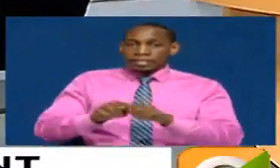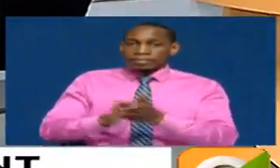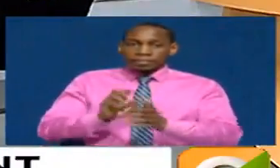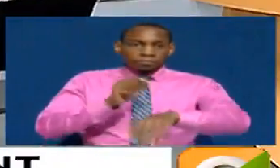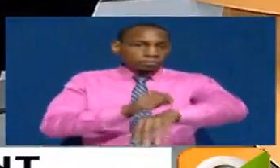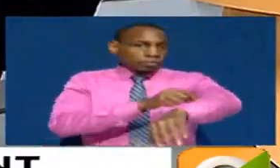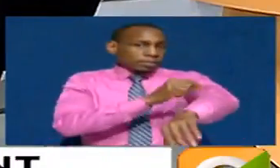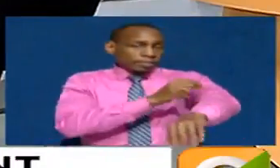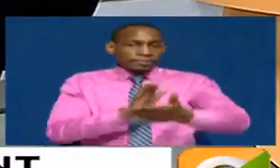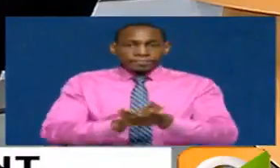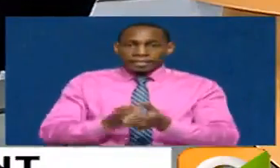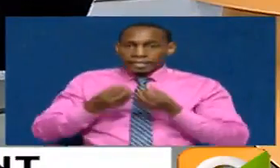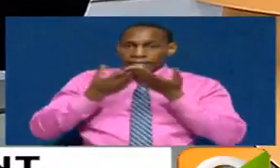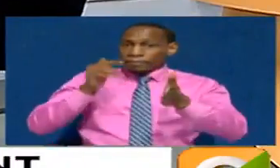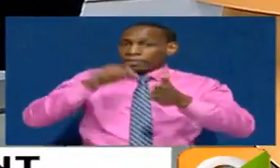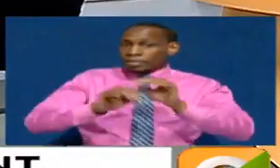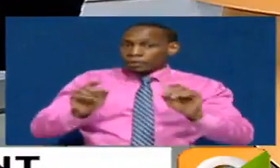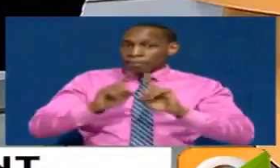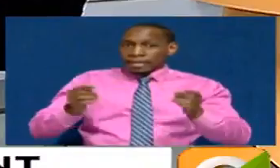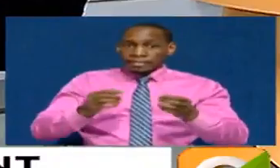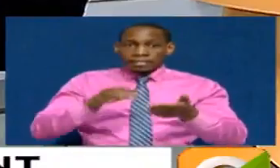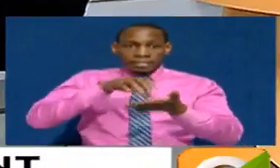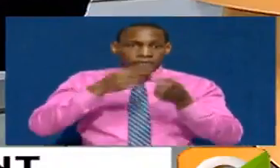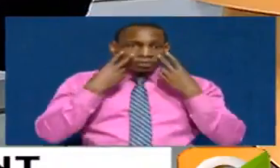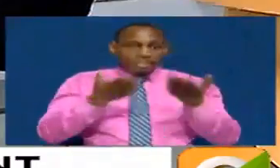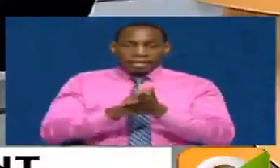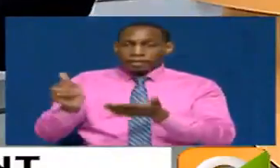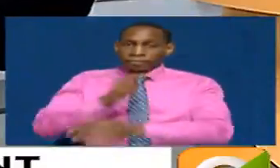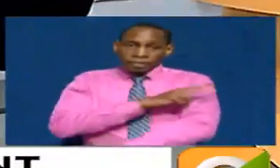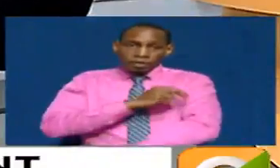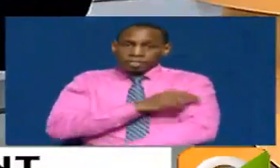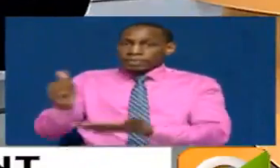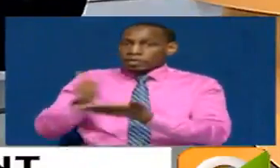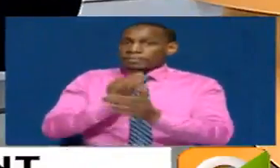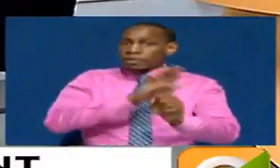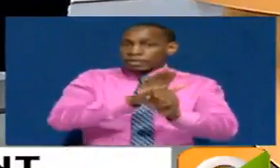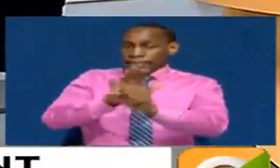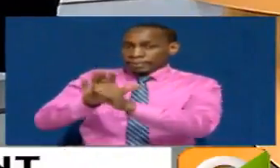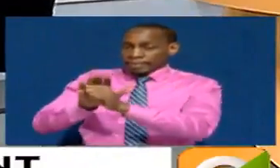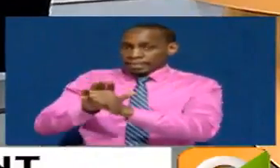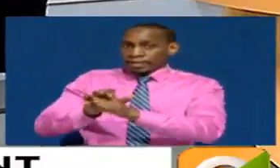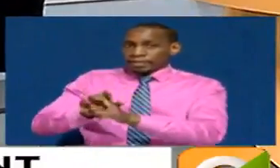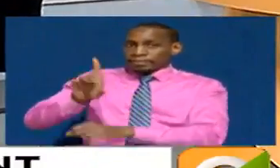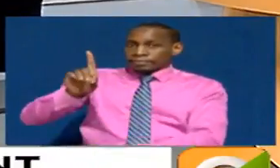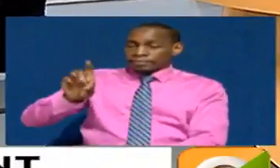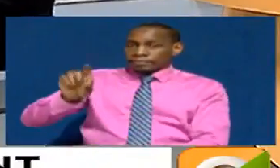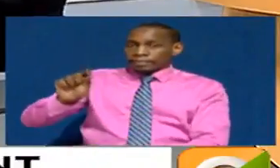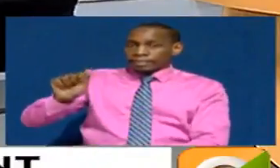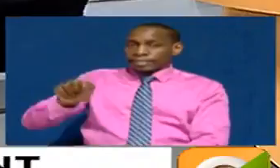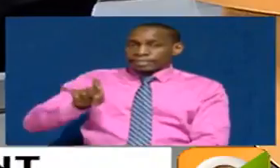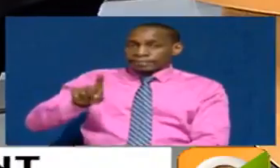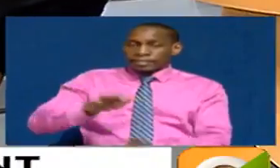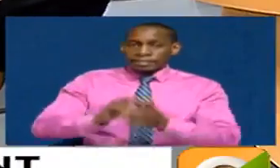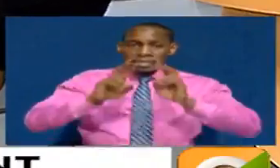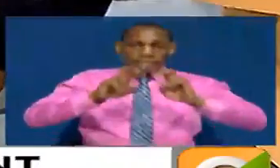chickenpox. Now, data is not conclusive, but what is being seen now is that hospitalization rates are higher with the Delta variant. Now,